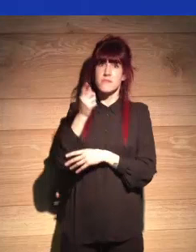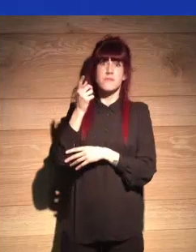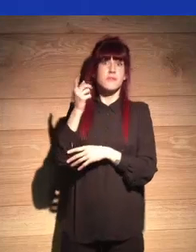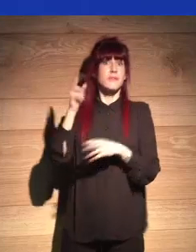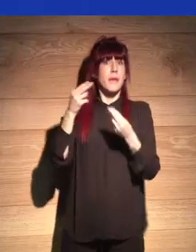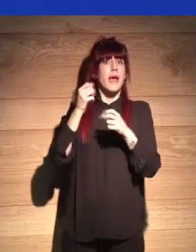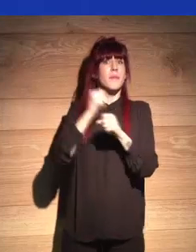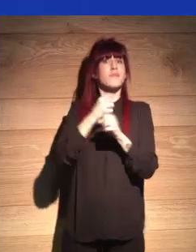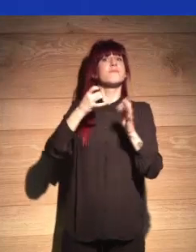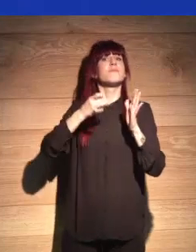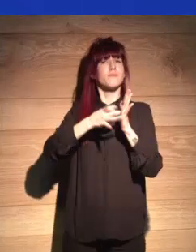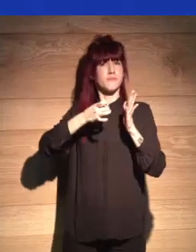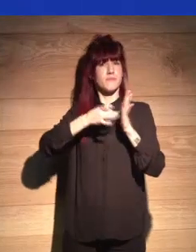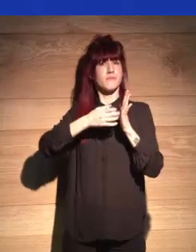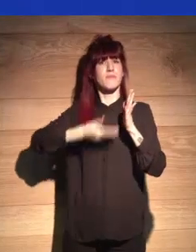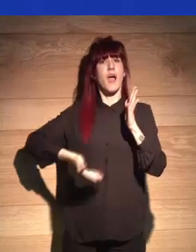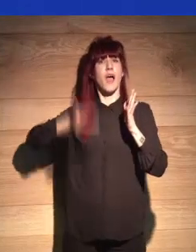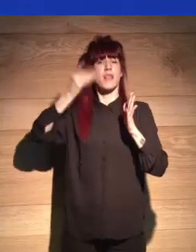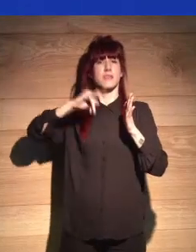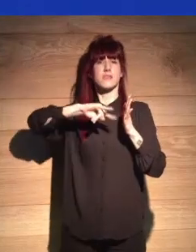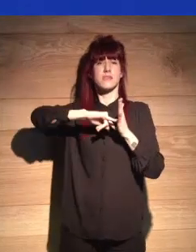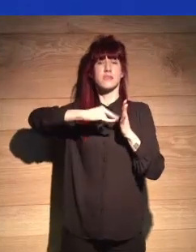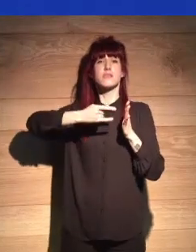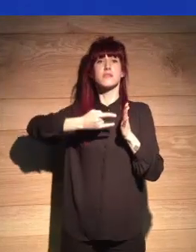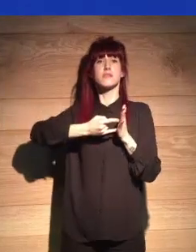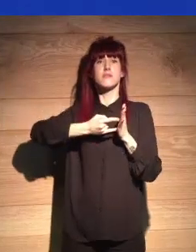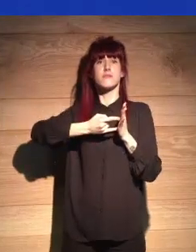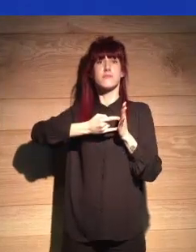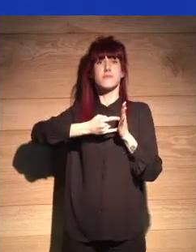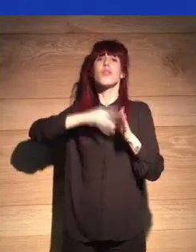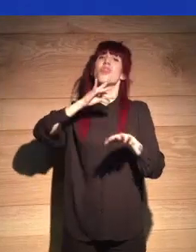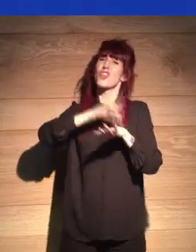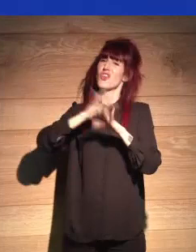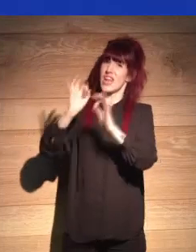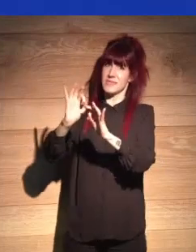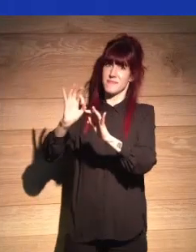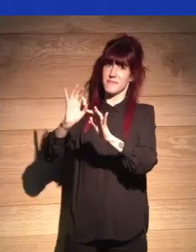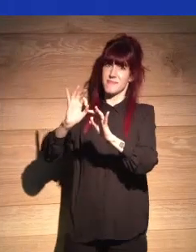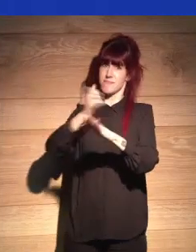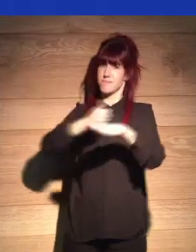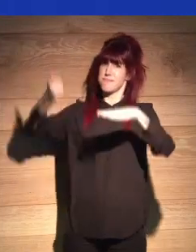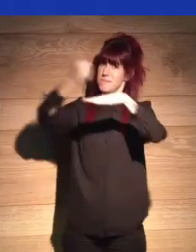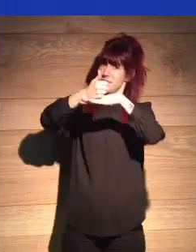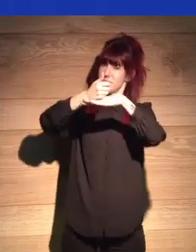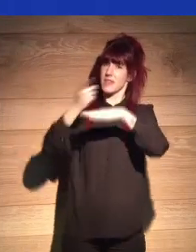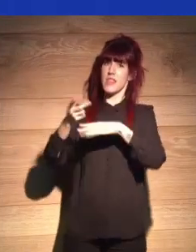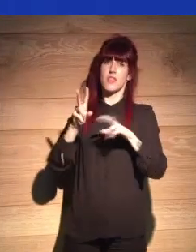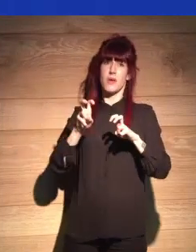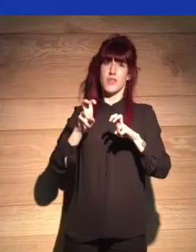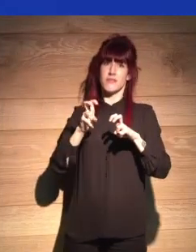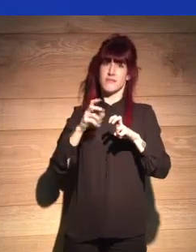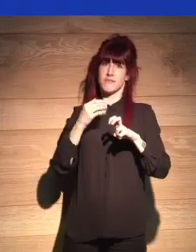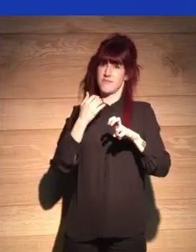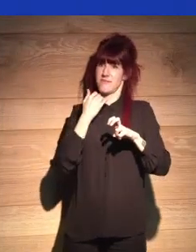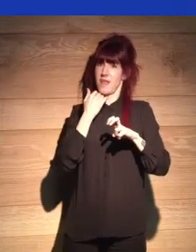Here, in the quality employments and of high-tech employments, these are the data. It is true that